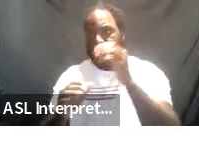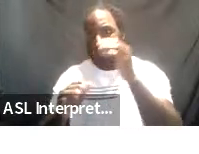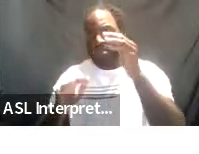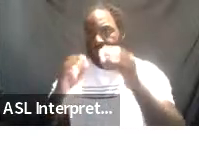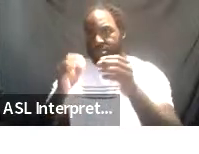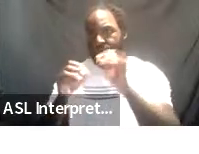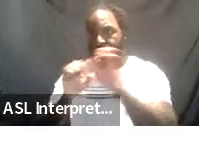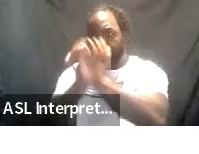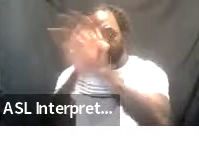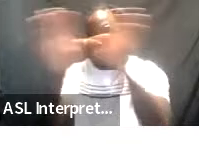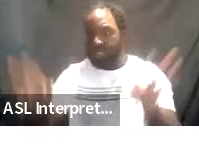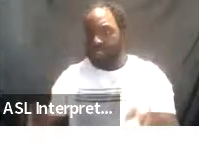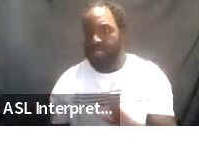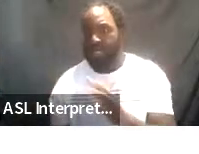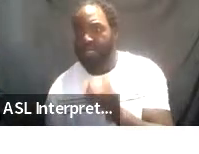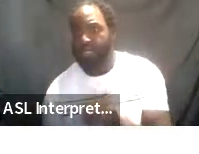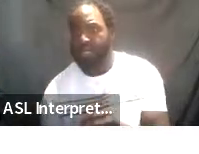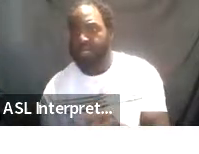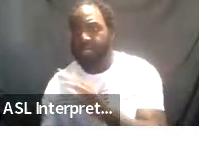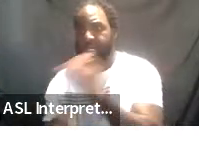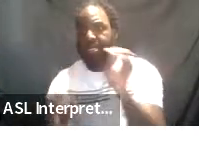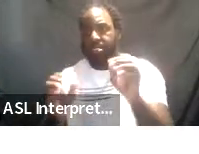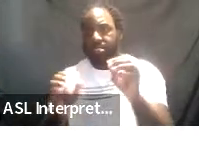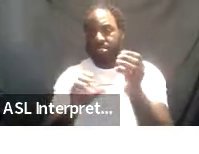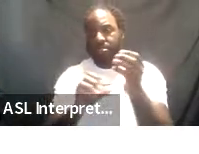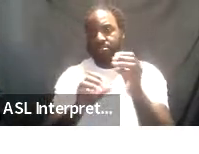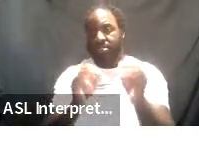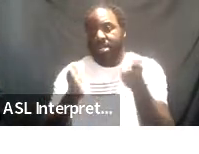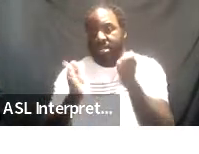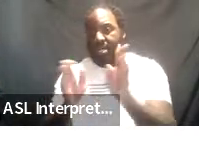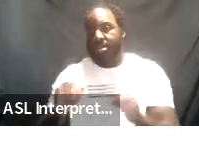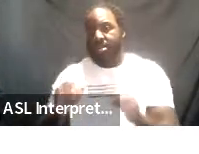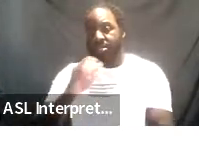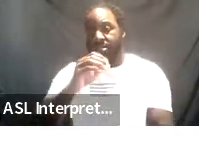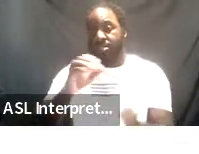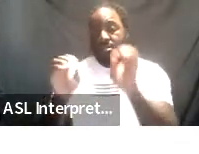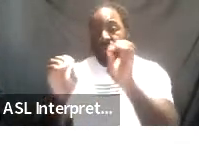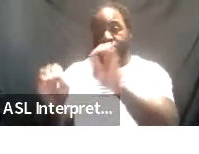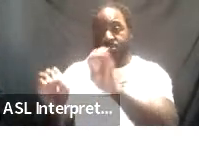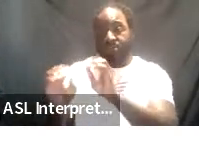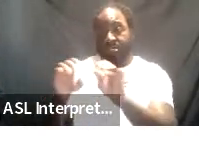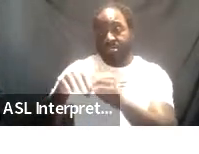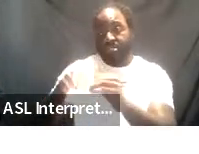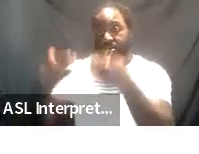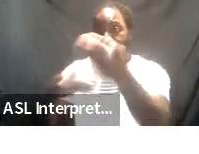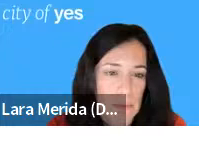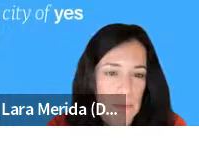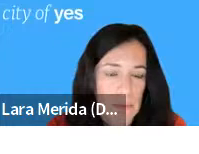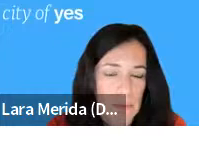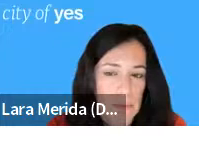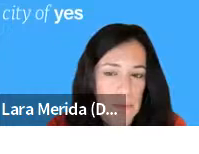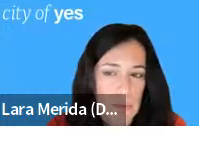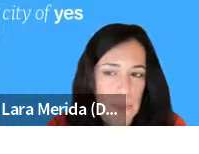and expediting any moments in the process that the city